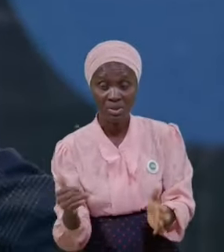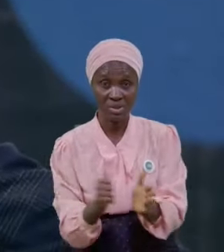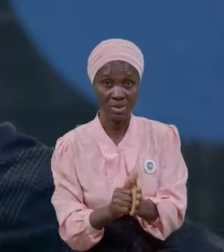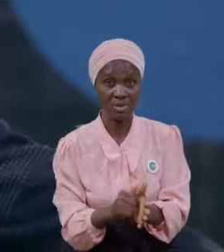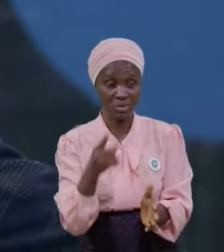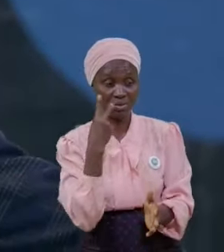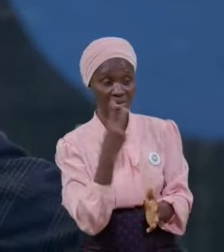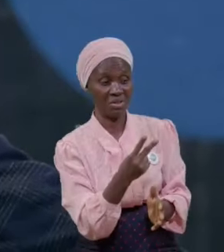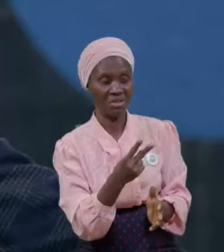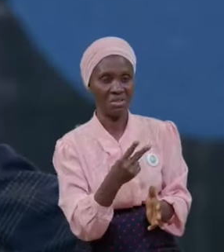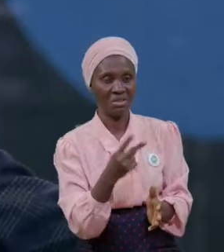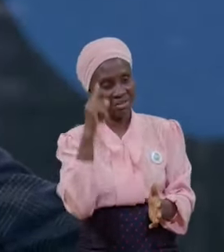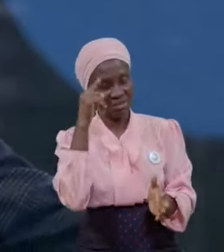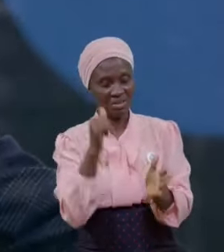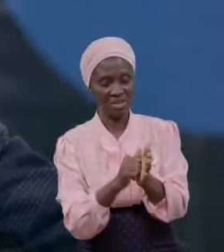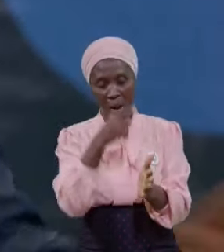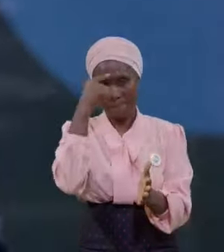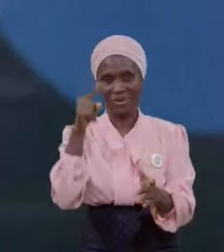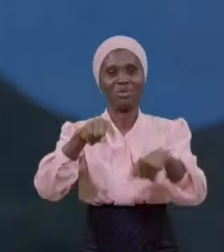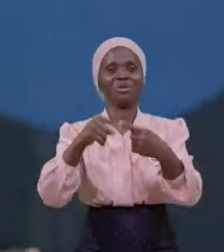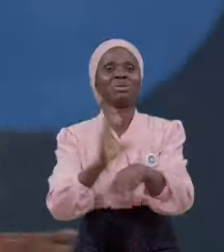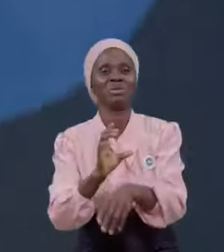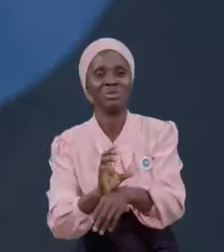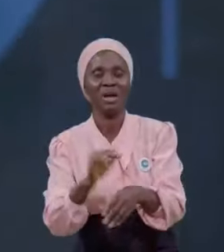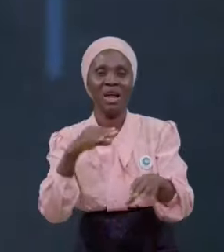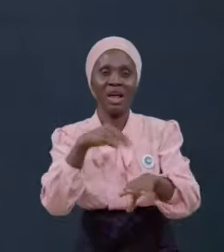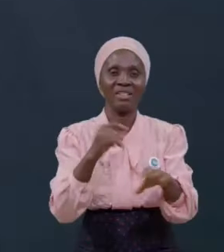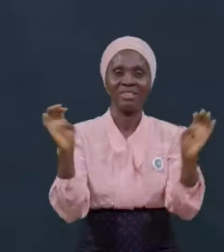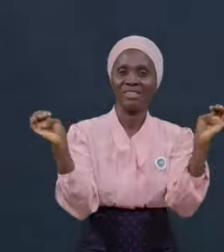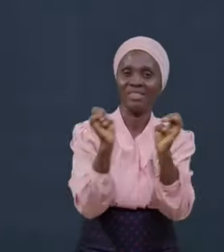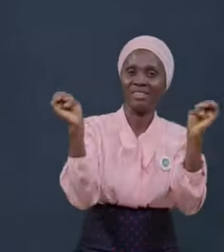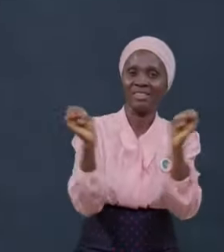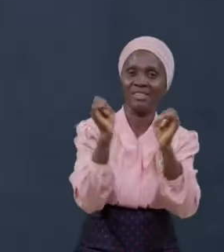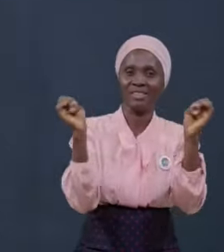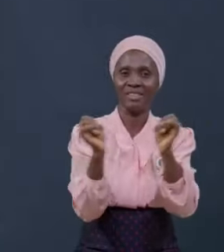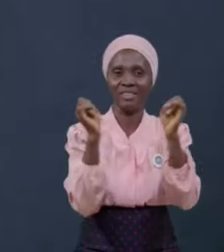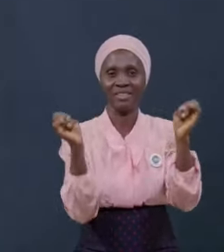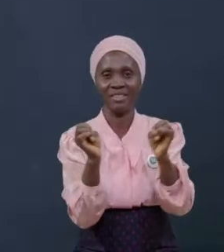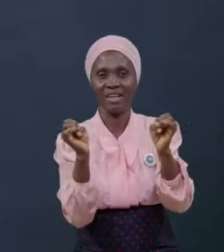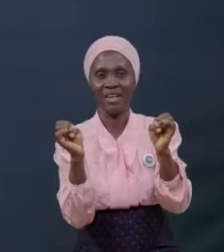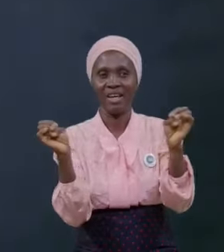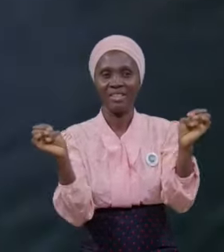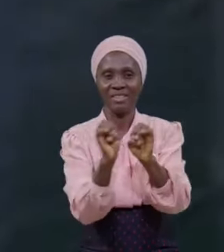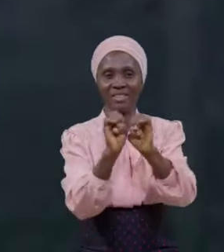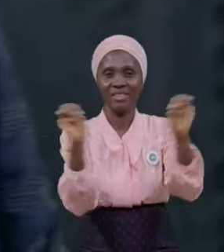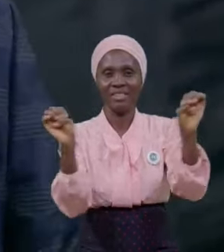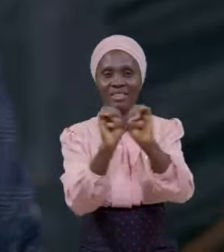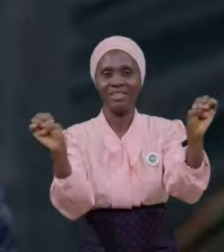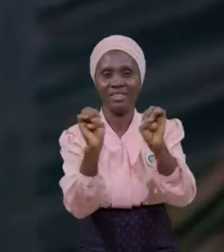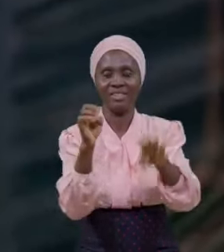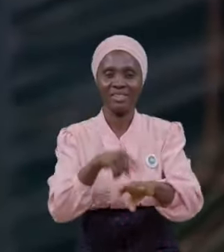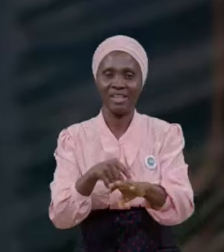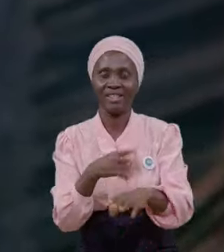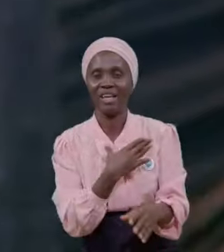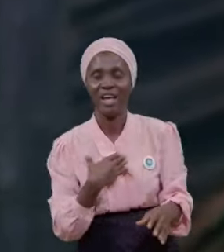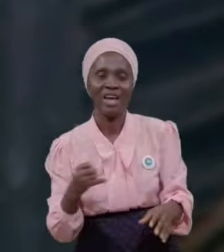time, Christmas time, harvest time, and because you do this and that, you were thinking you were a Christian.